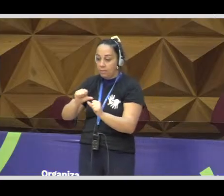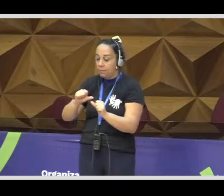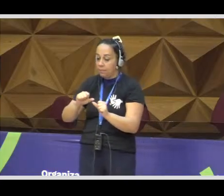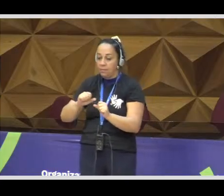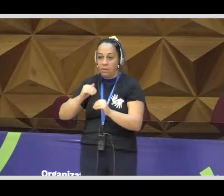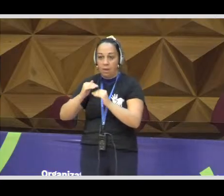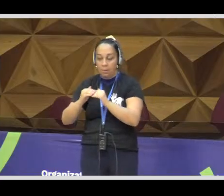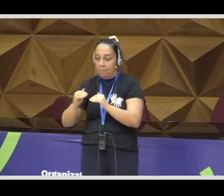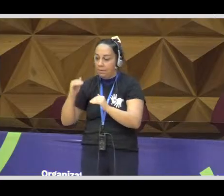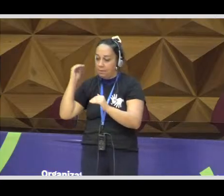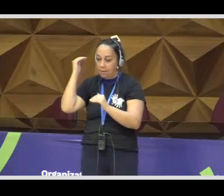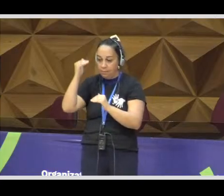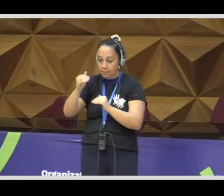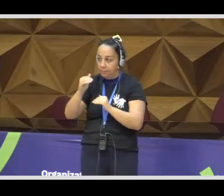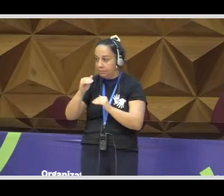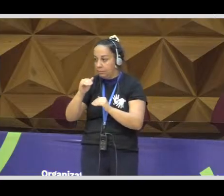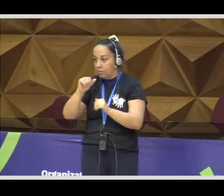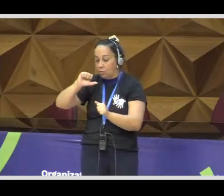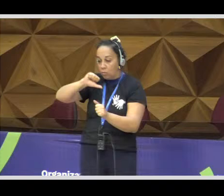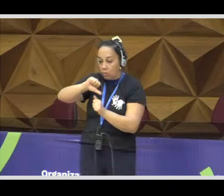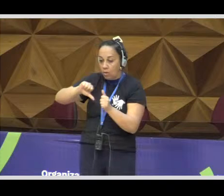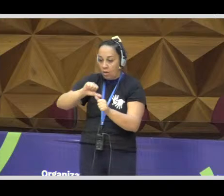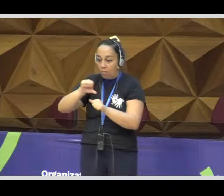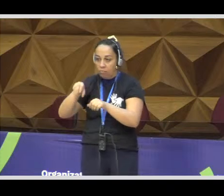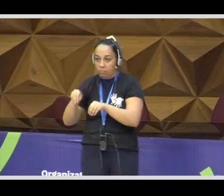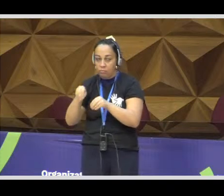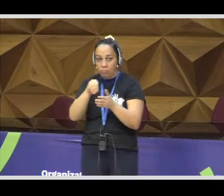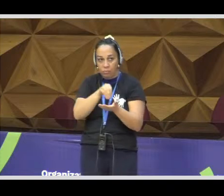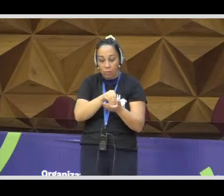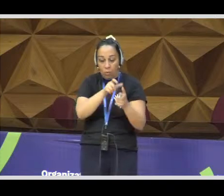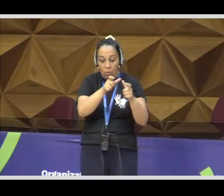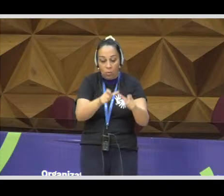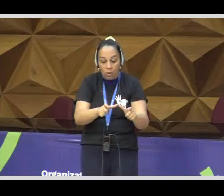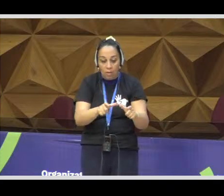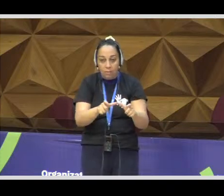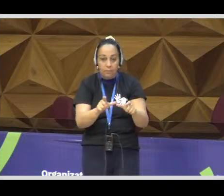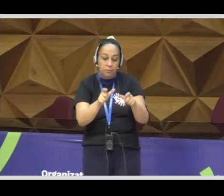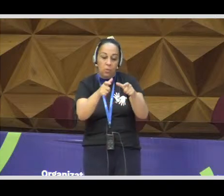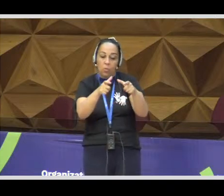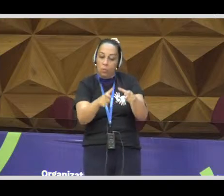space around us. So you could make your environment more interesting,